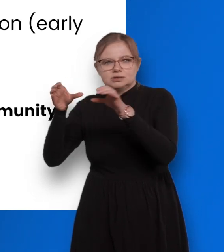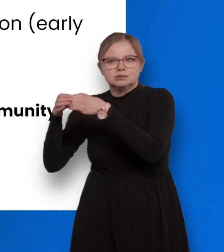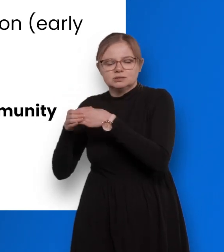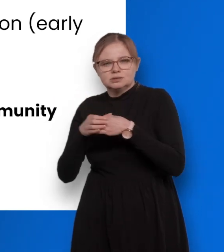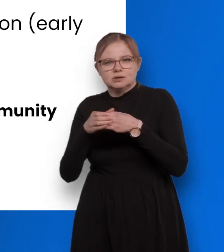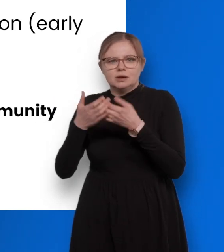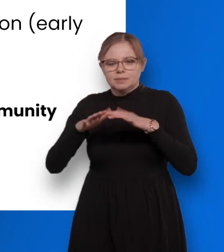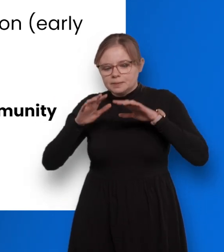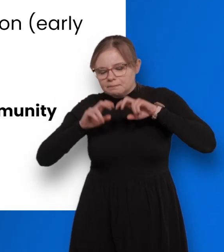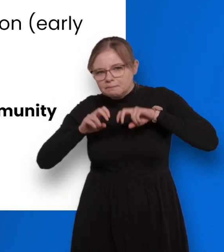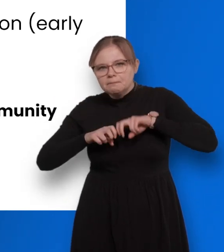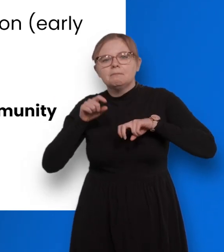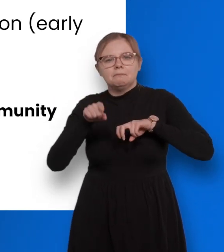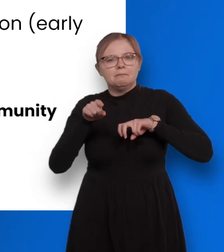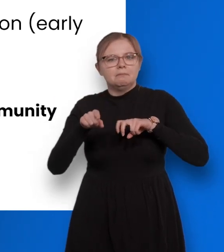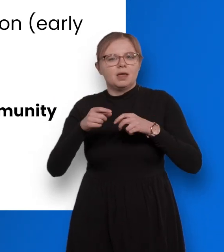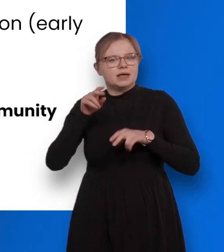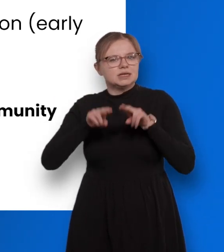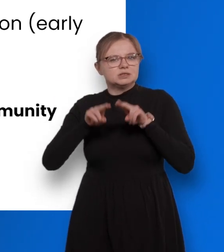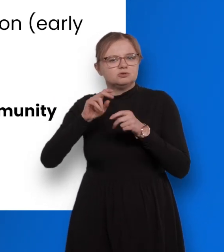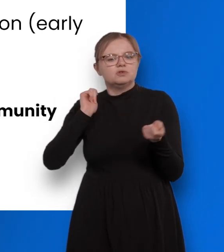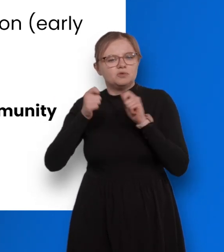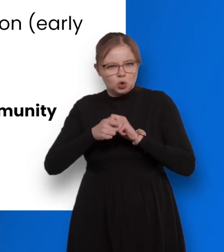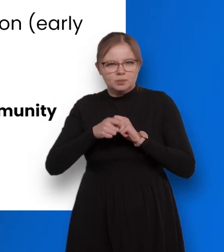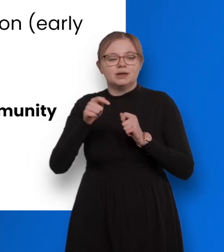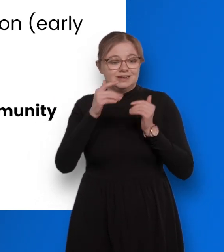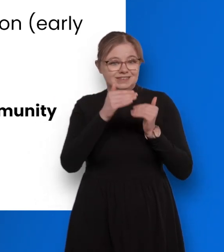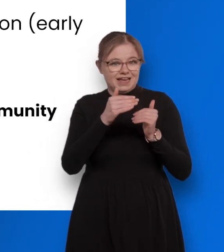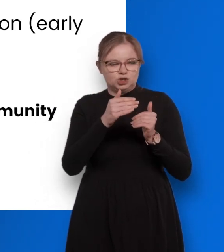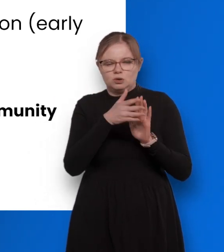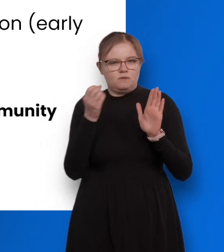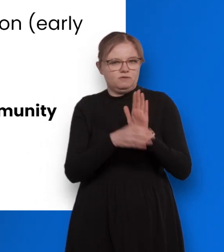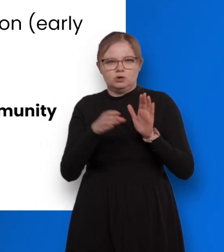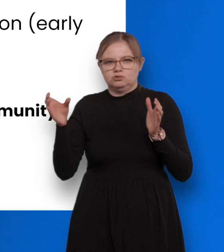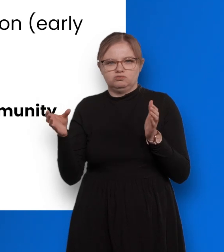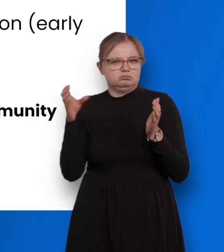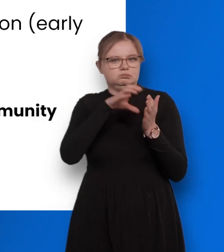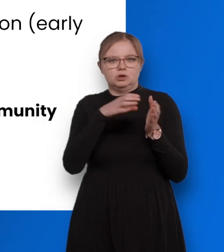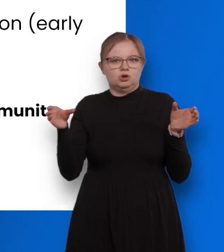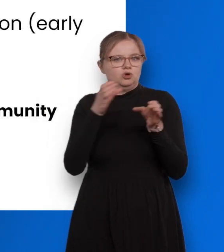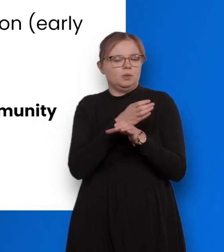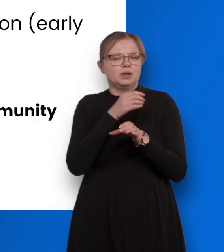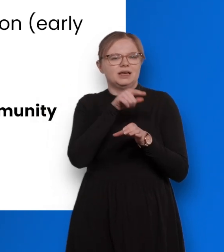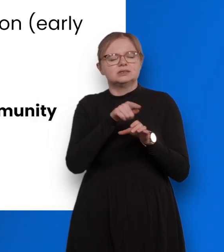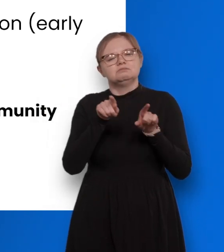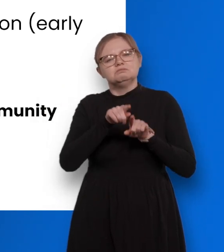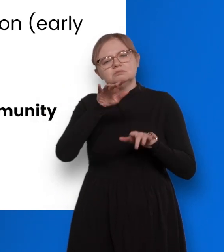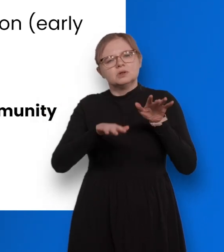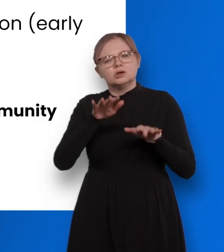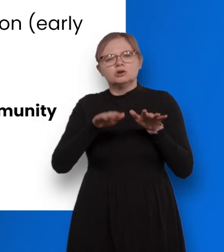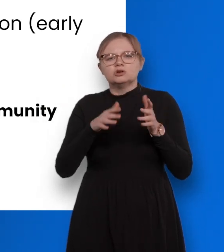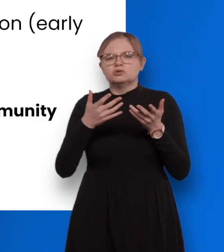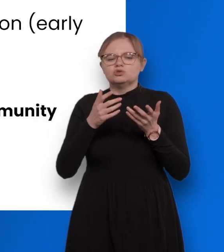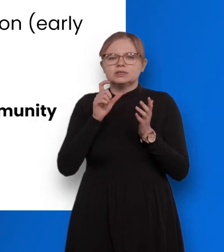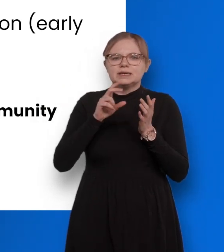exploring research assessment reform, we replaced that section with a structure that resembled the resume for researchers that was adopted